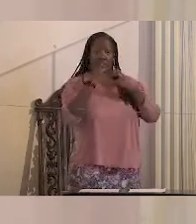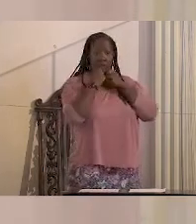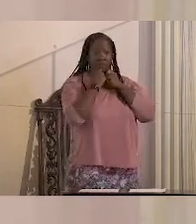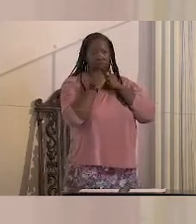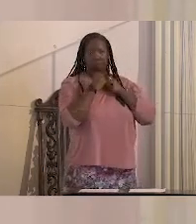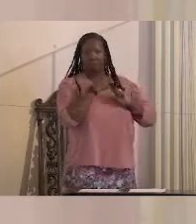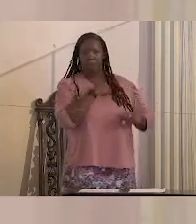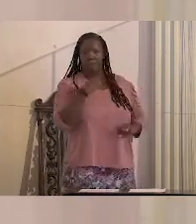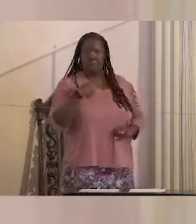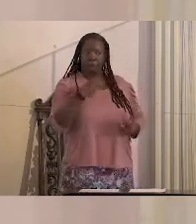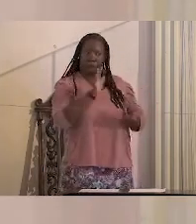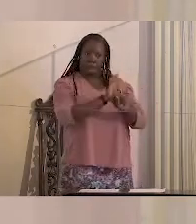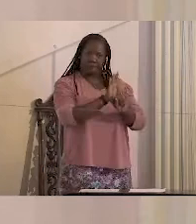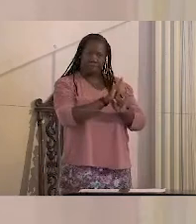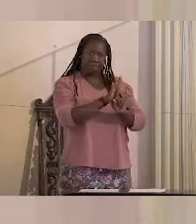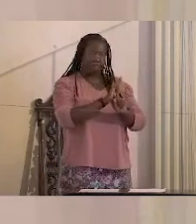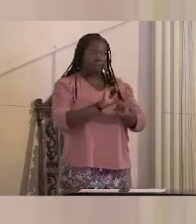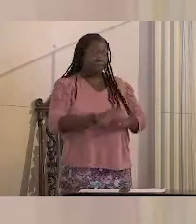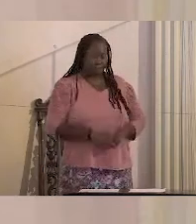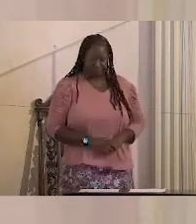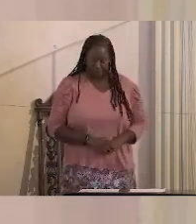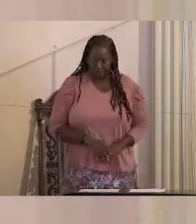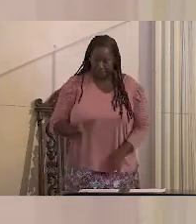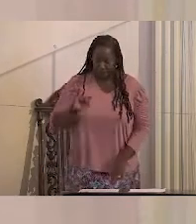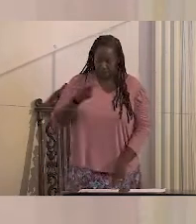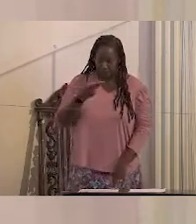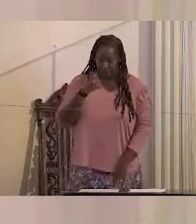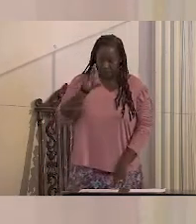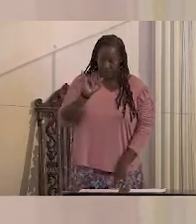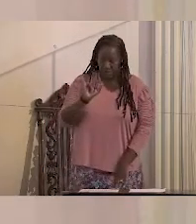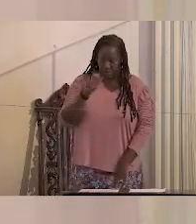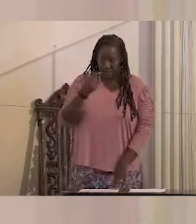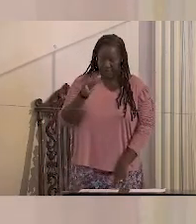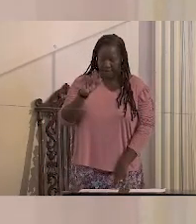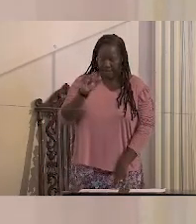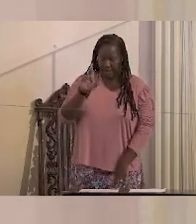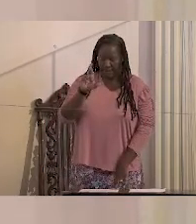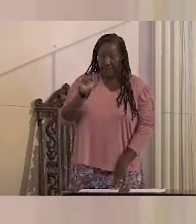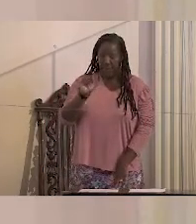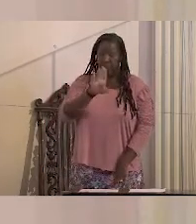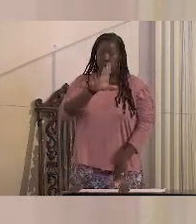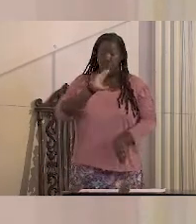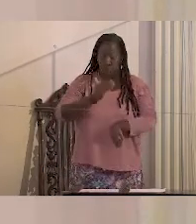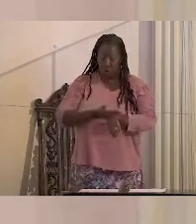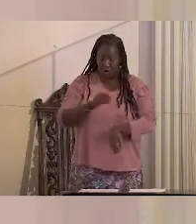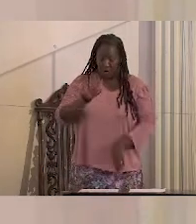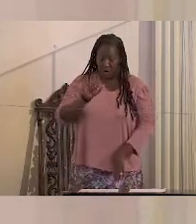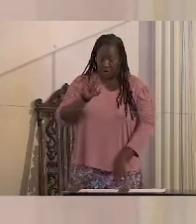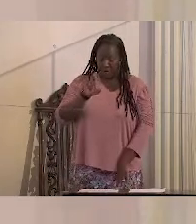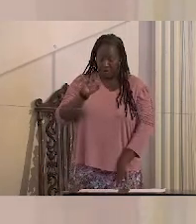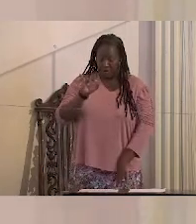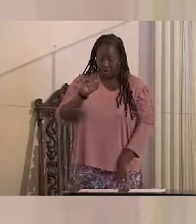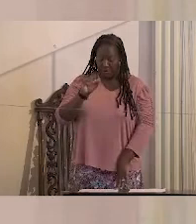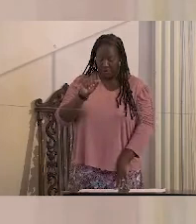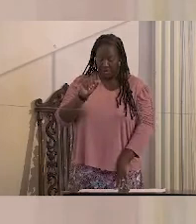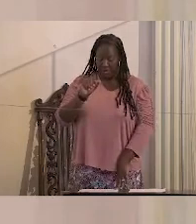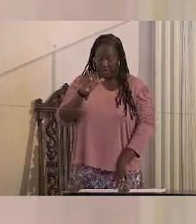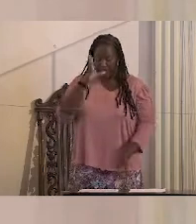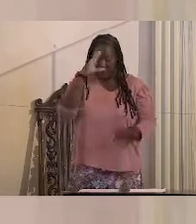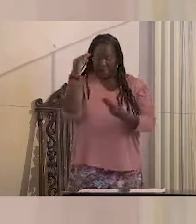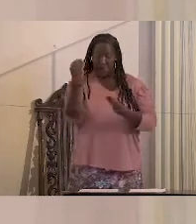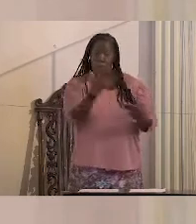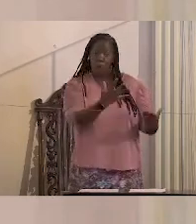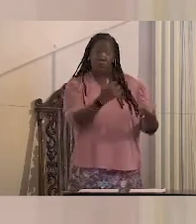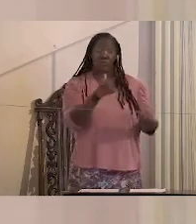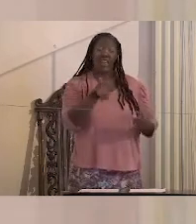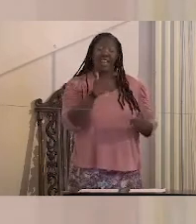that first. Sherry Gilbert's daughter, Mara, informed her of the death by suicide of one of her